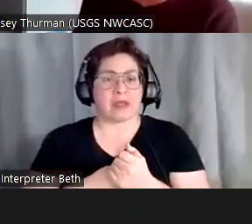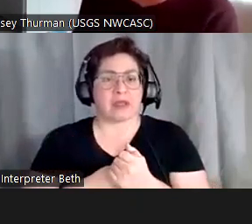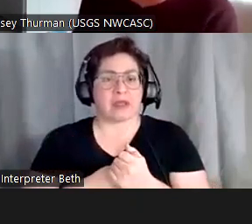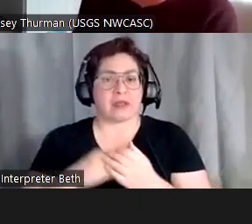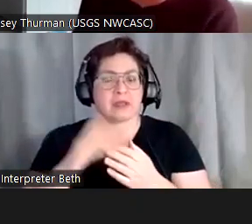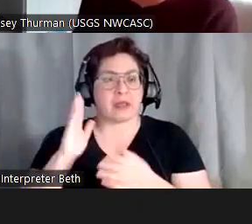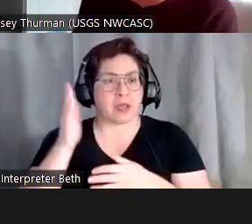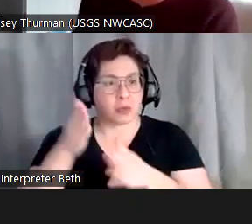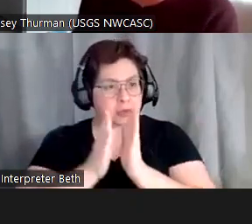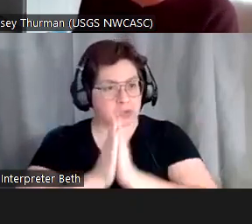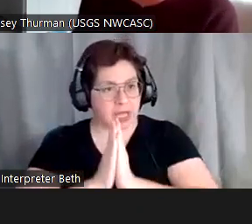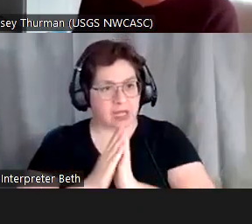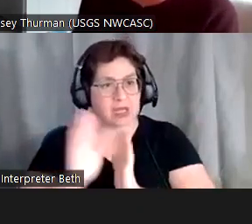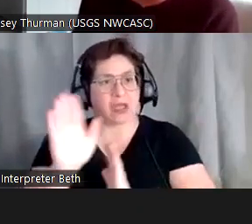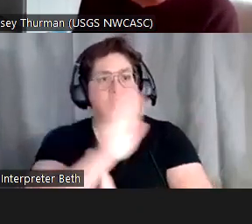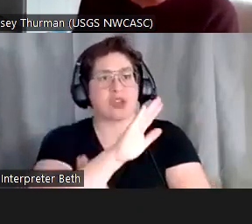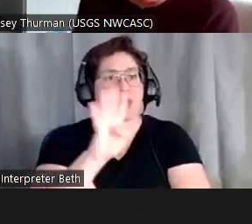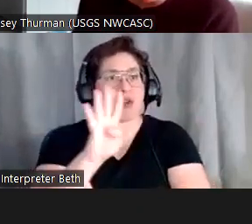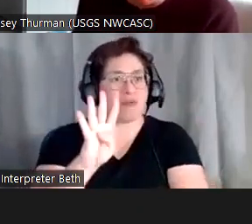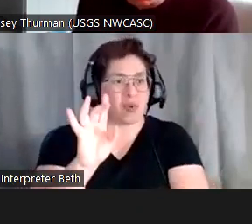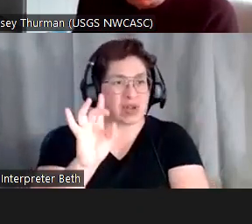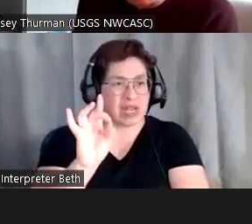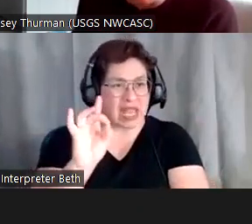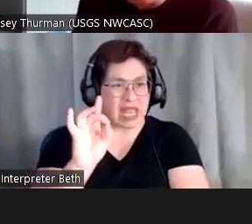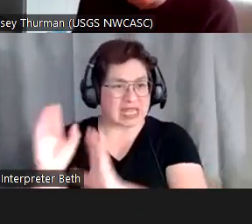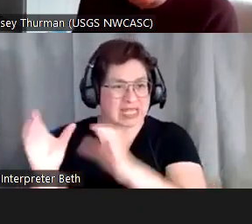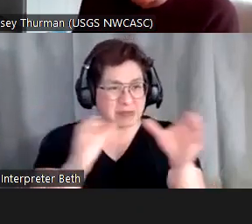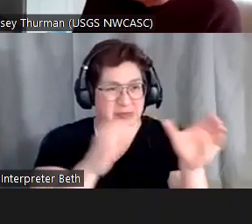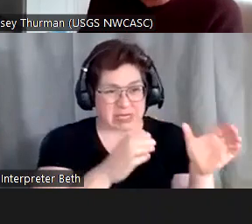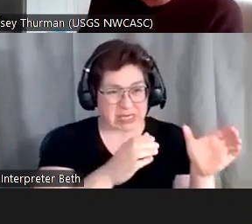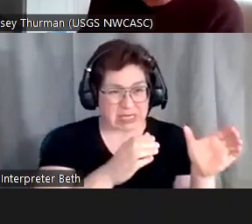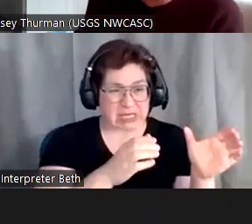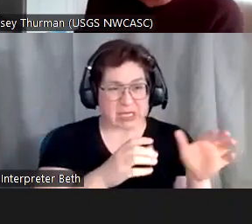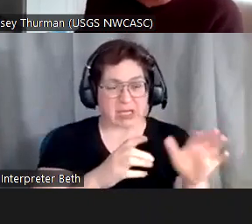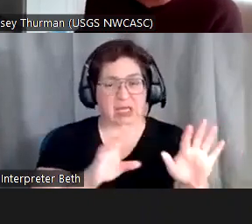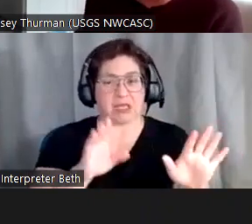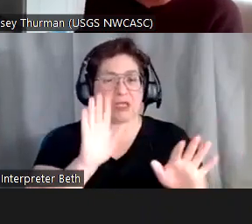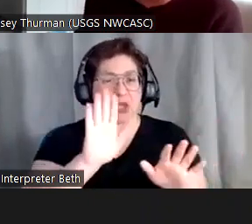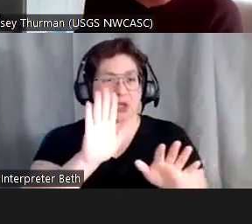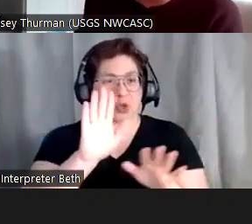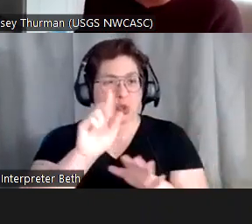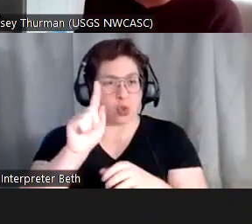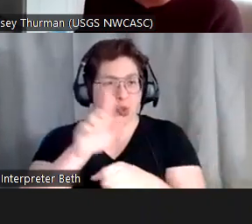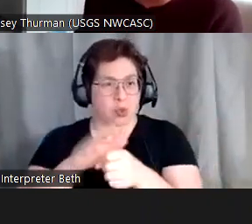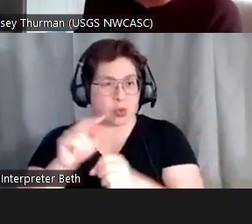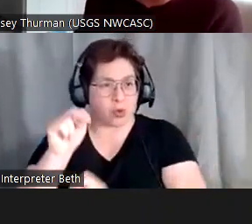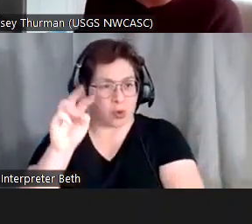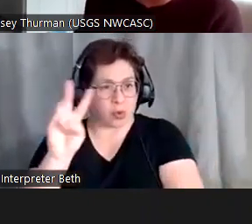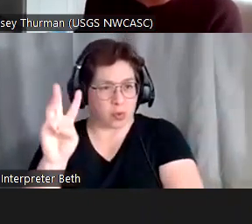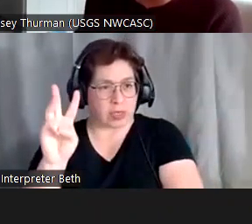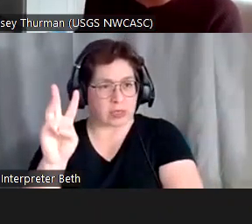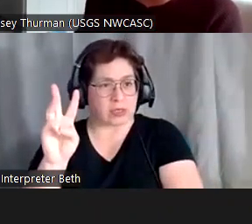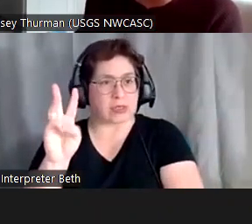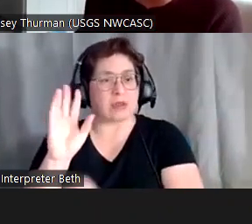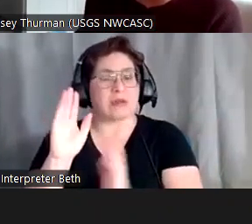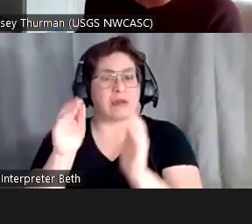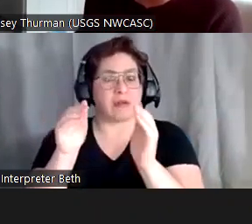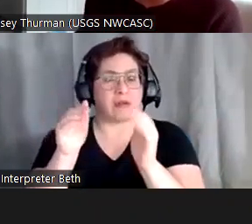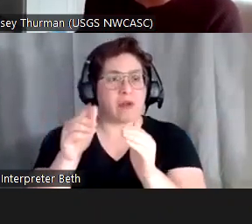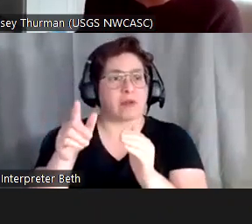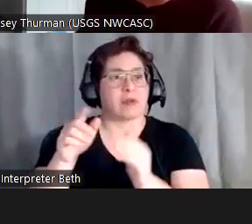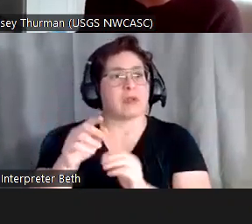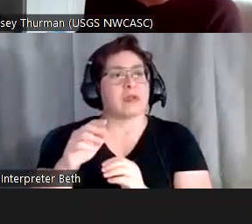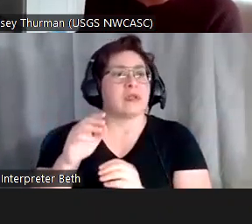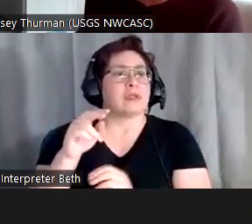ask though, of your 48 species, are they, you know, so you're located in the Northwest and you're focused out of the